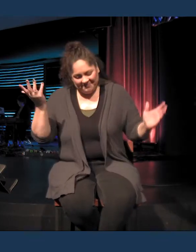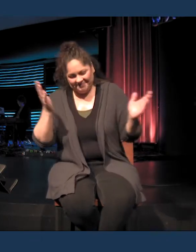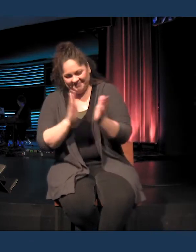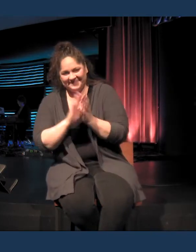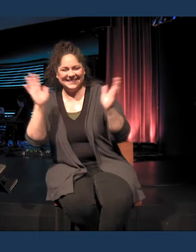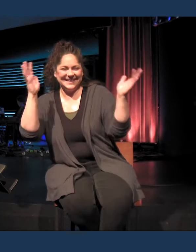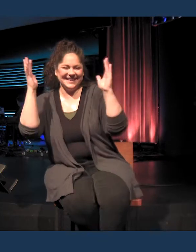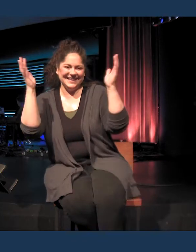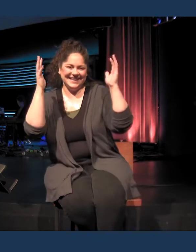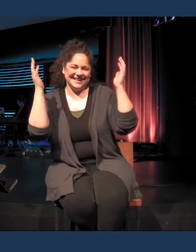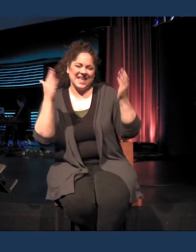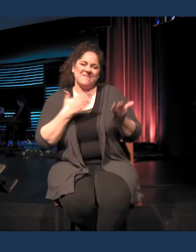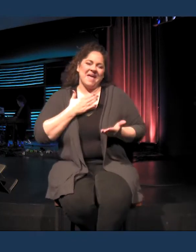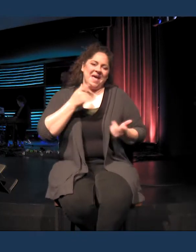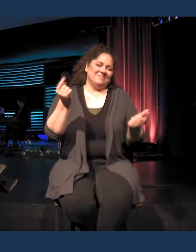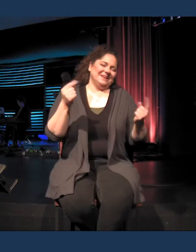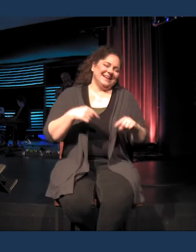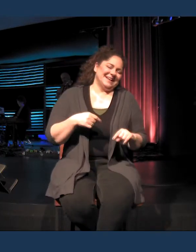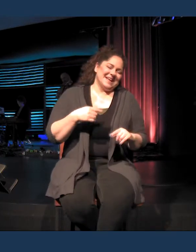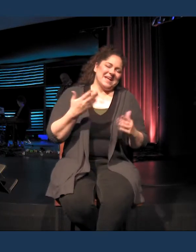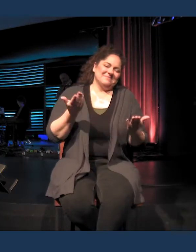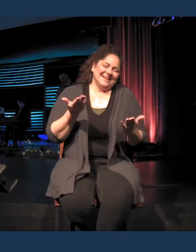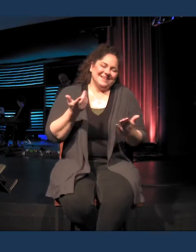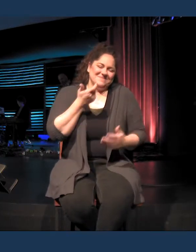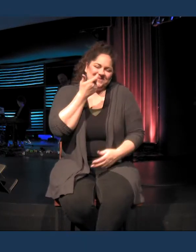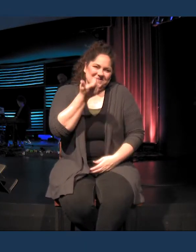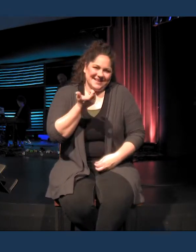to have you. We're glad to have you here.